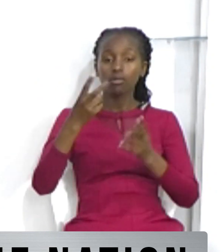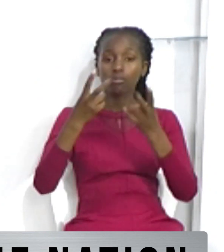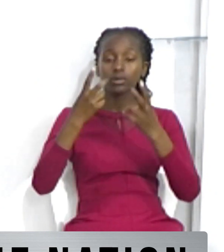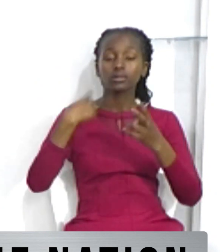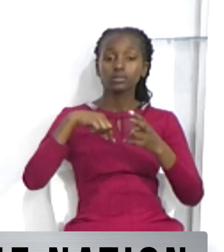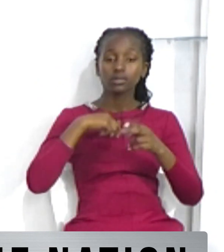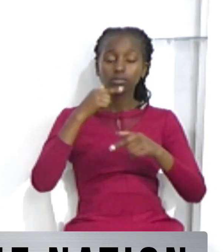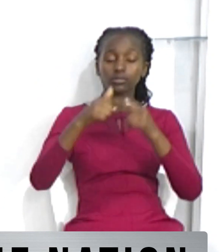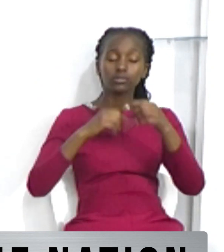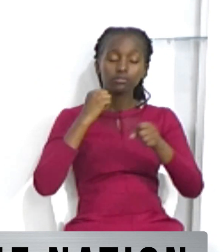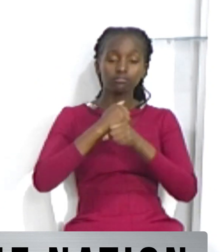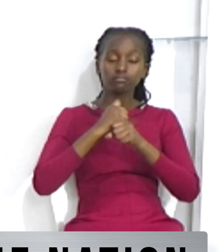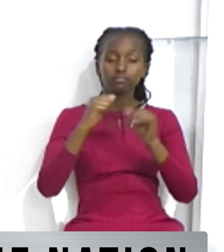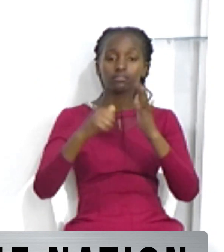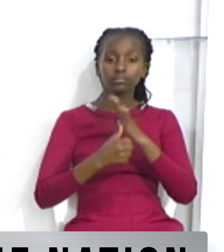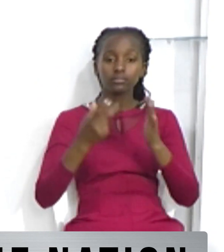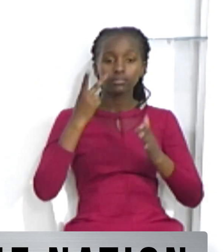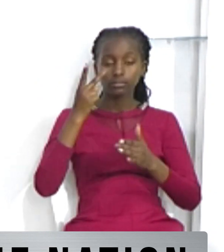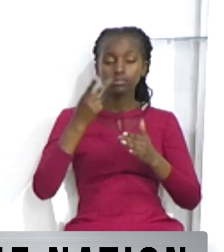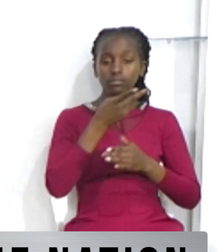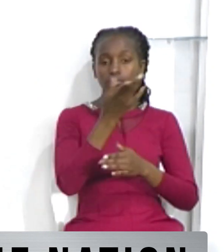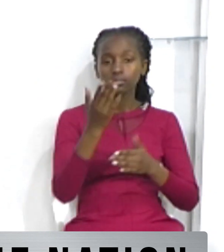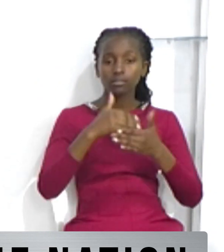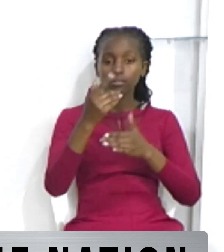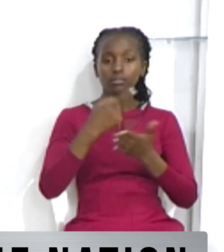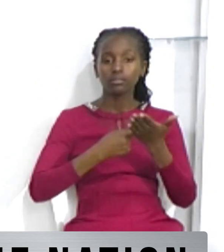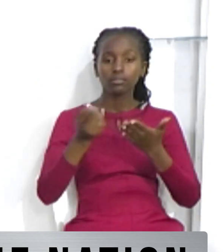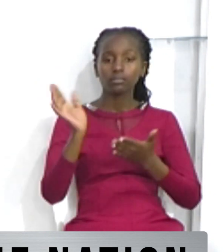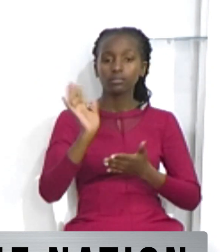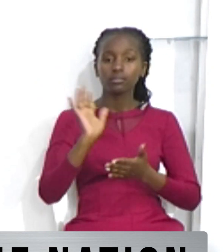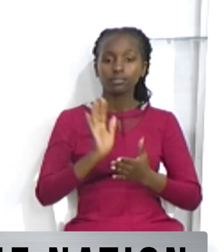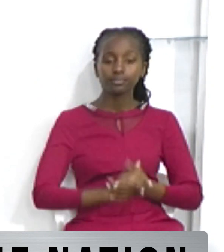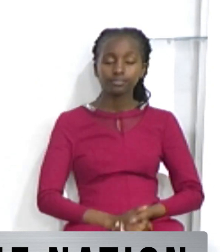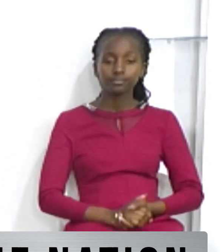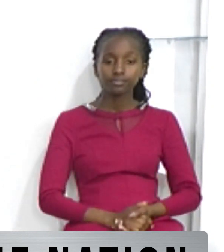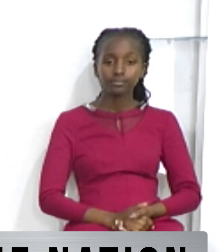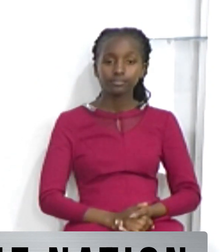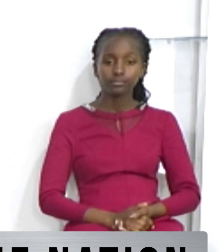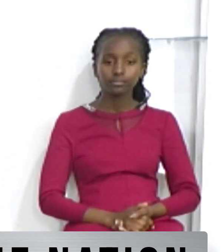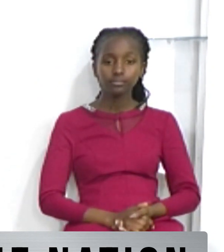working hard. See you next week. Bye-bye. Thank you. Bye.